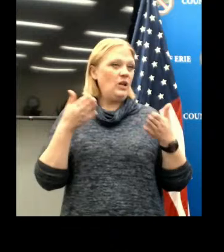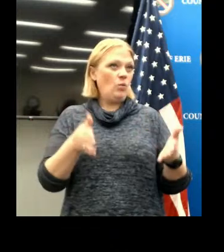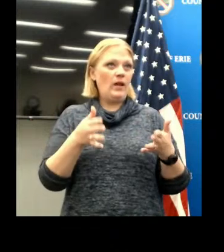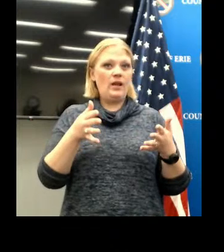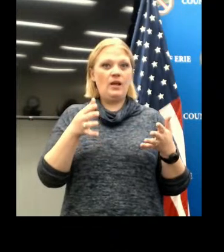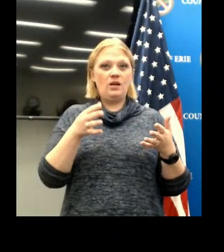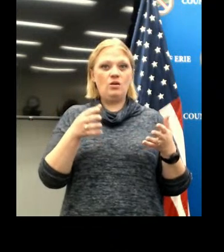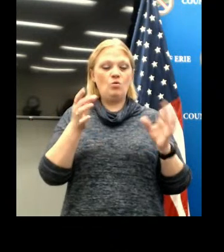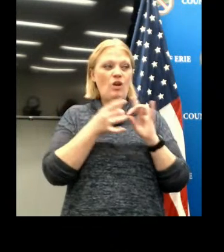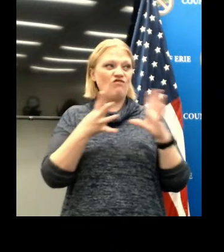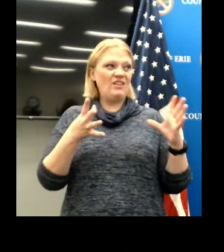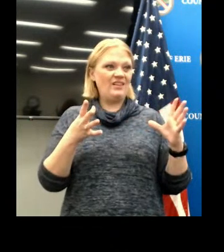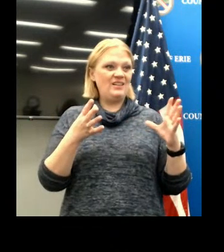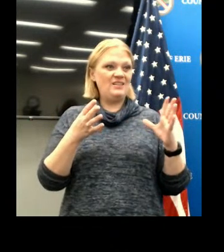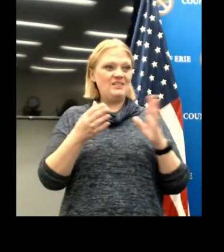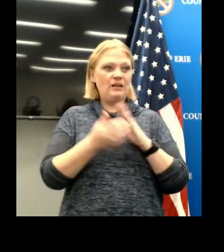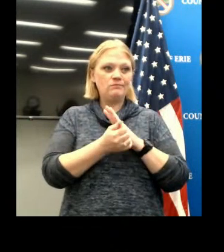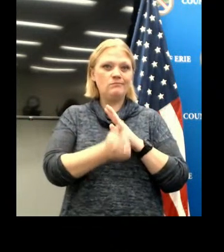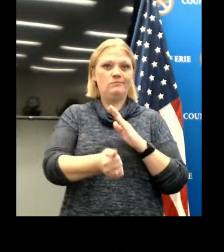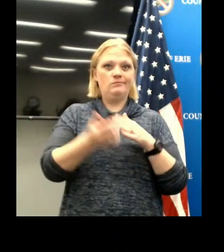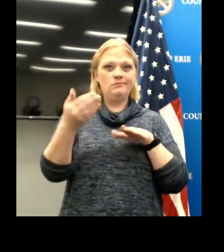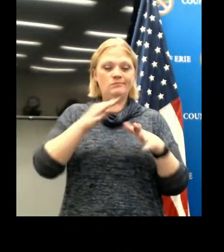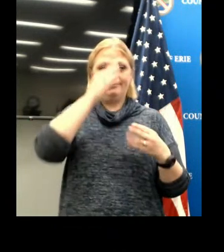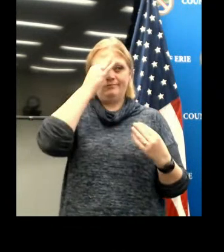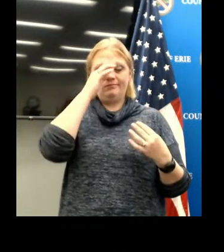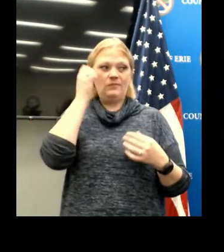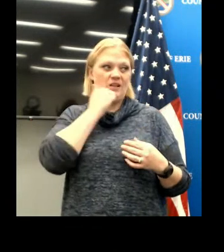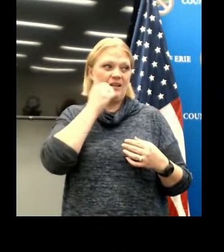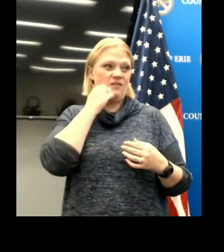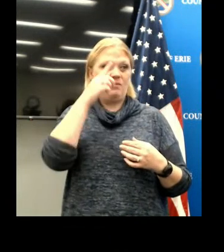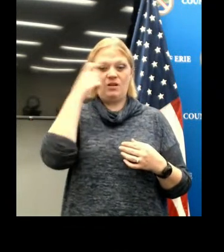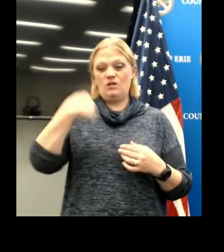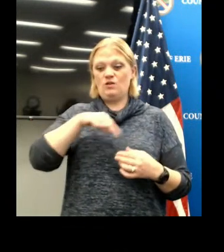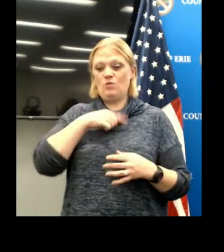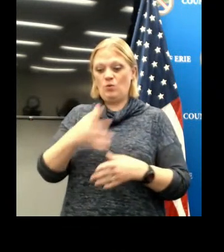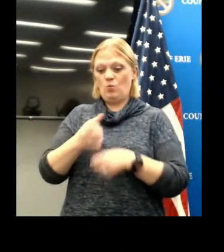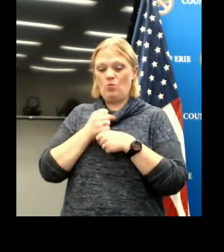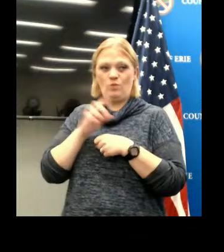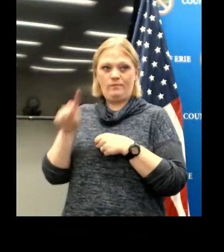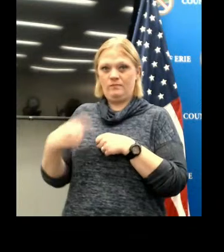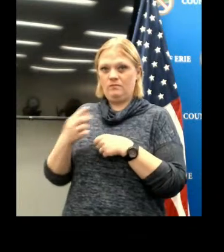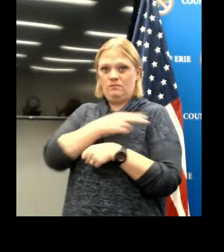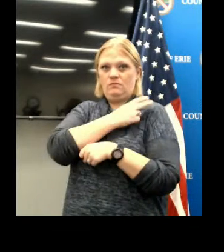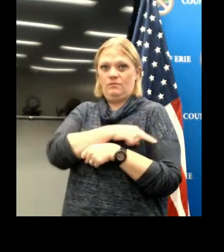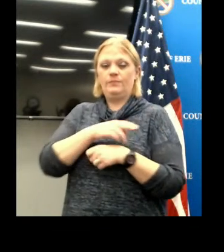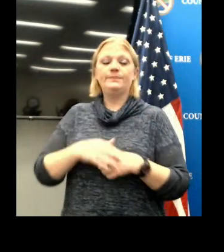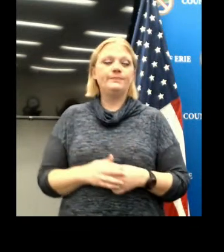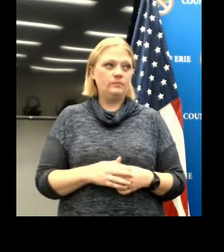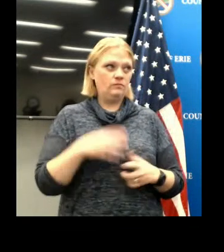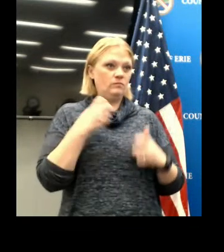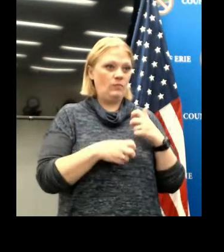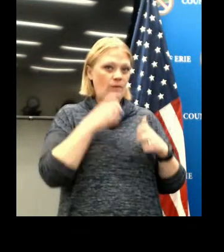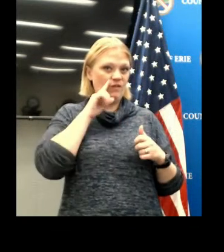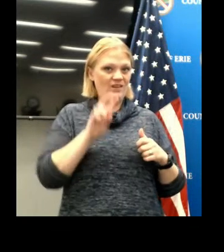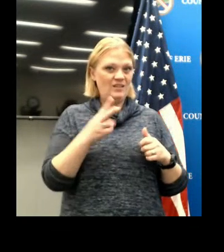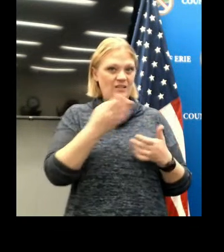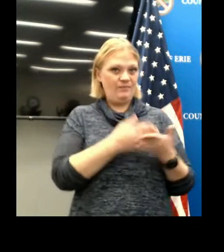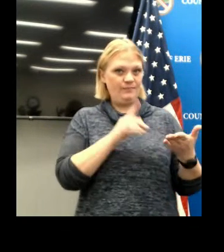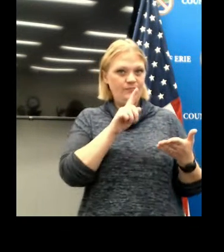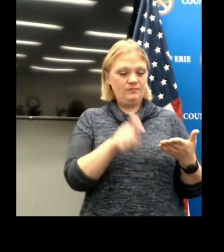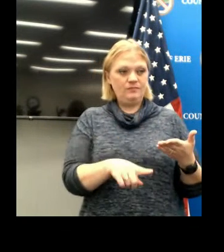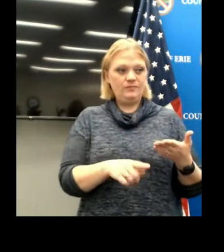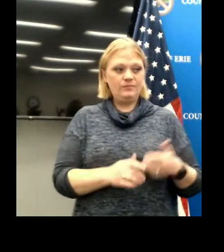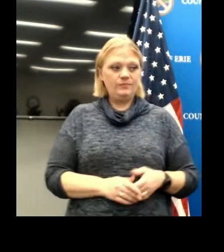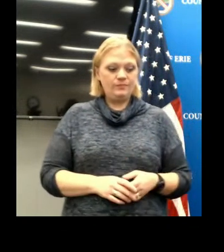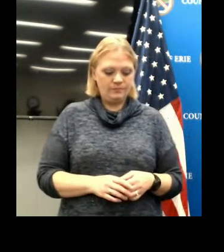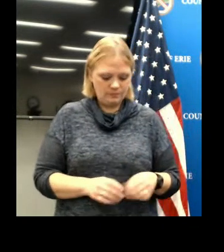death data for the county every day? Because right now we're only getting it for hospitalization. Yeah, the problem is in the second portion of the question